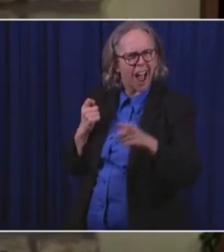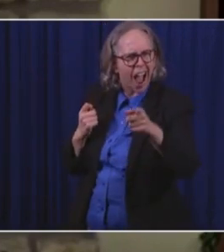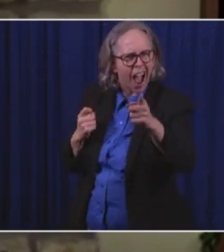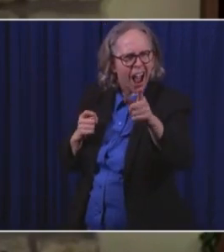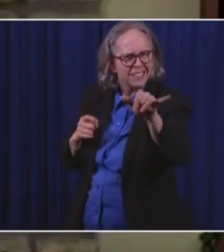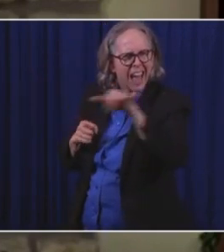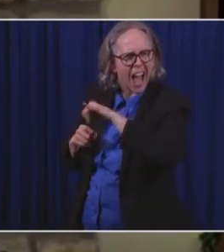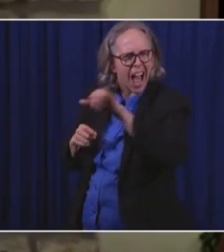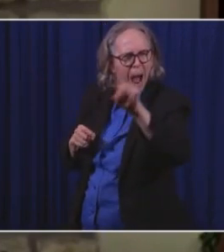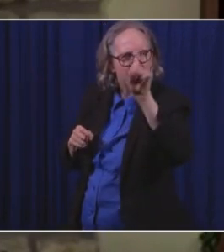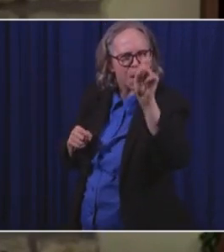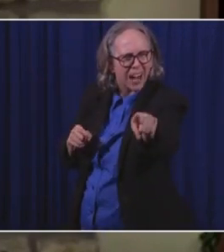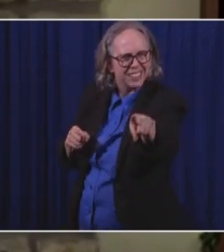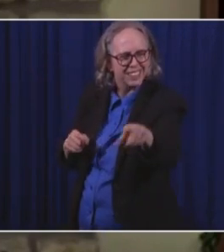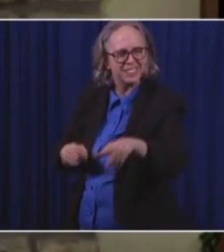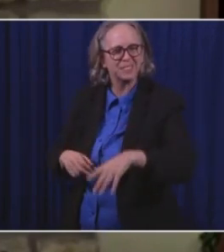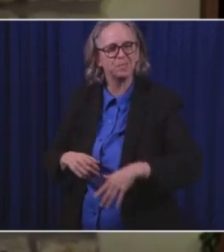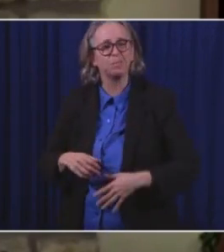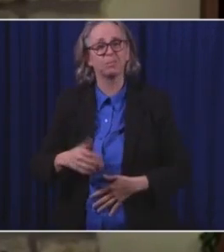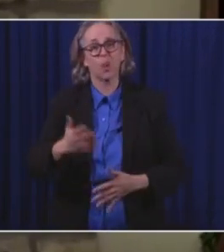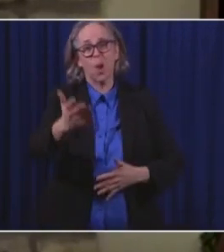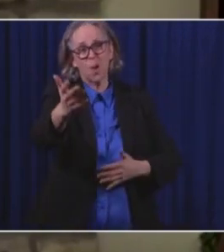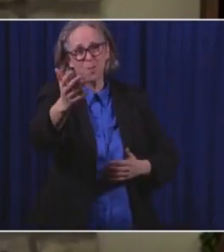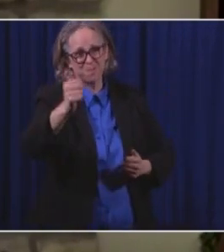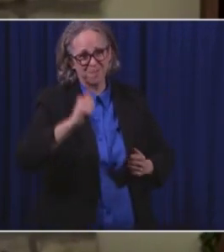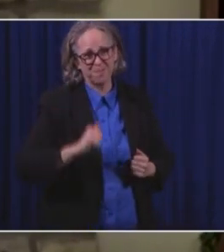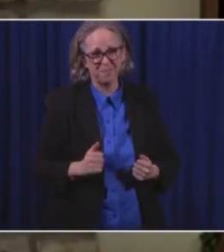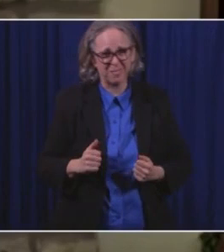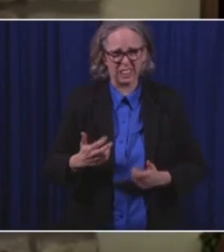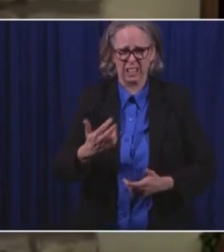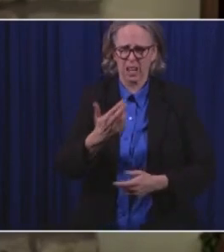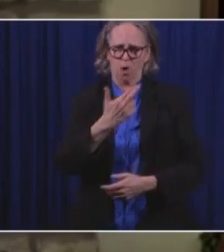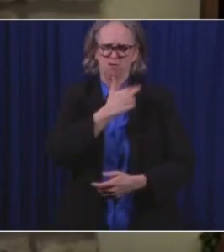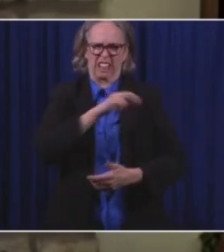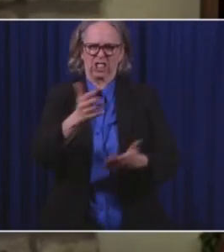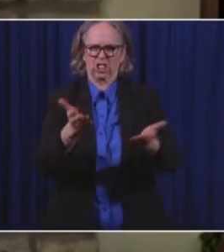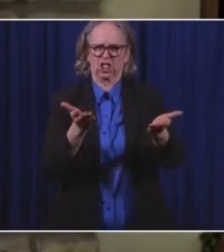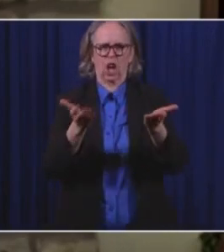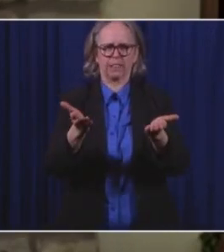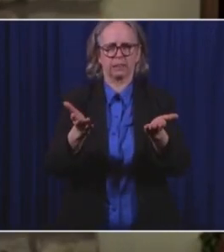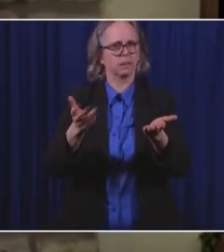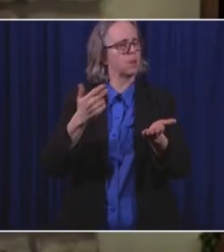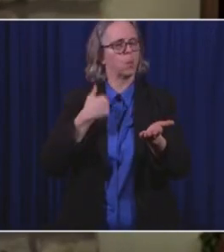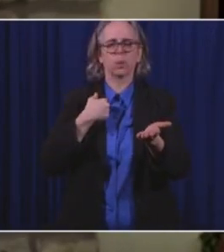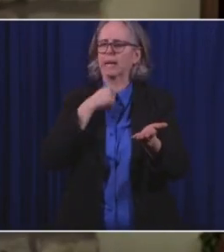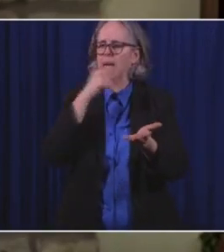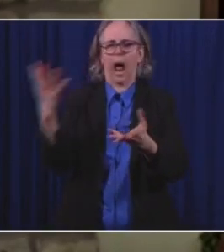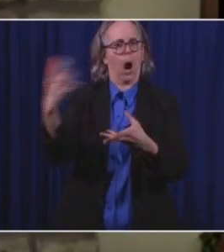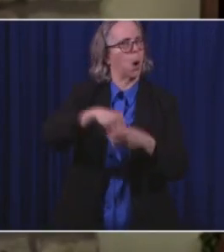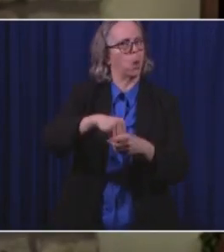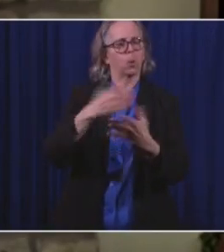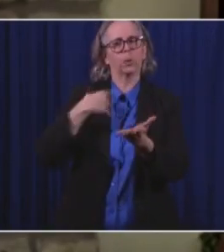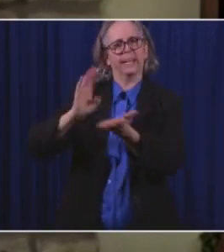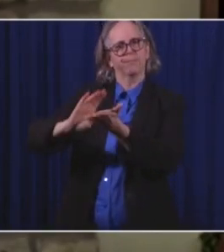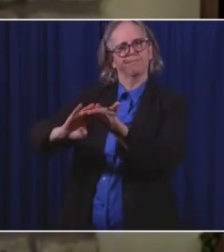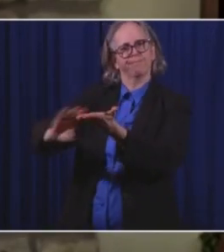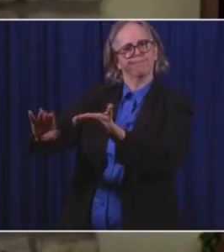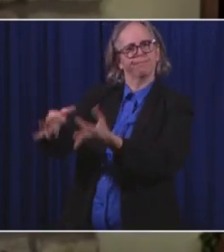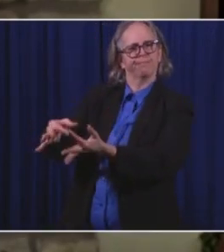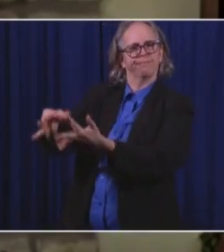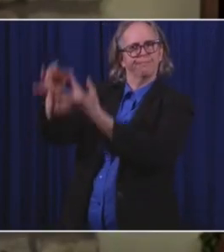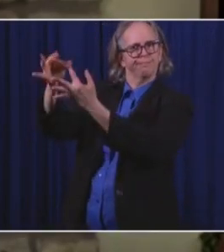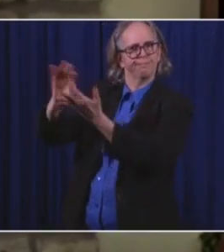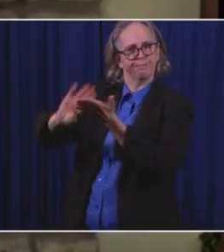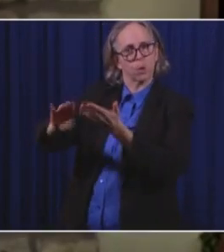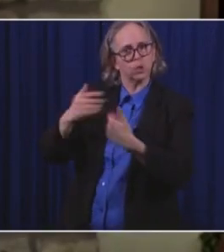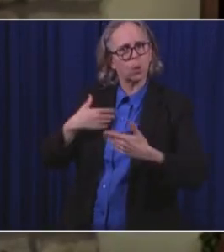they are not impacted. Any religious service is not impacted. We always ask people to be careful. We ask people to wear